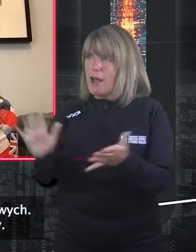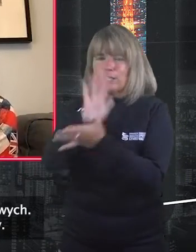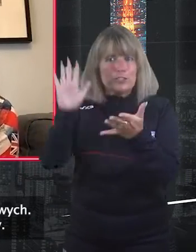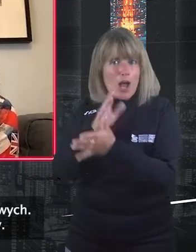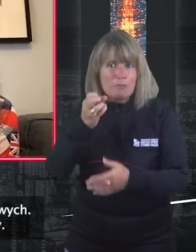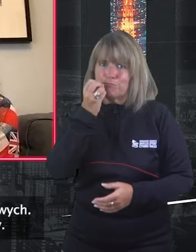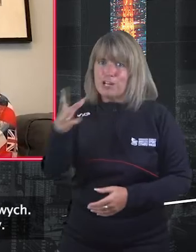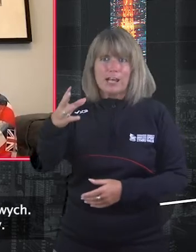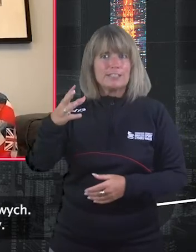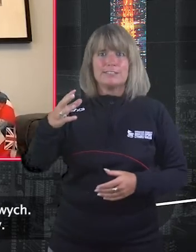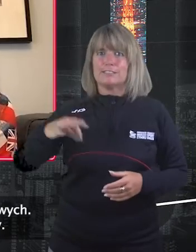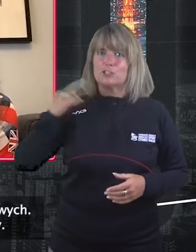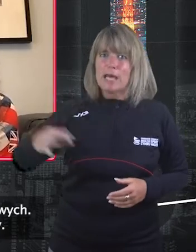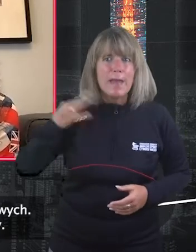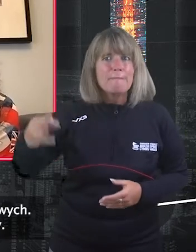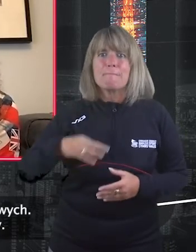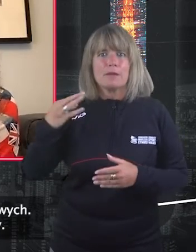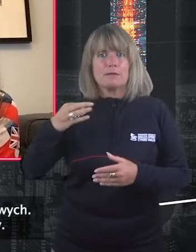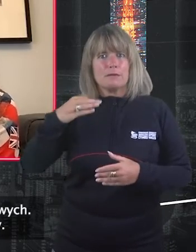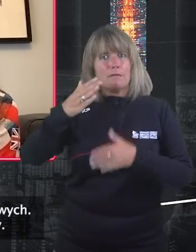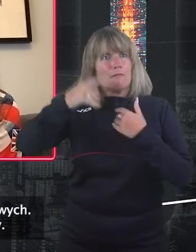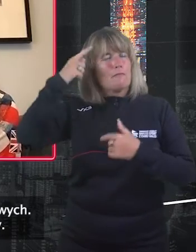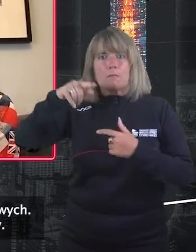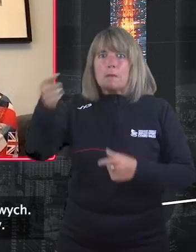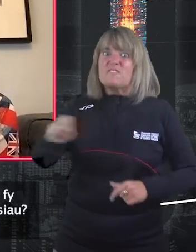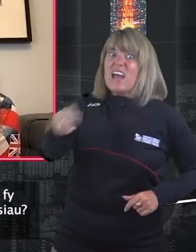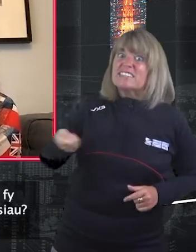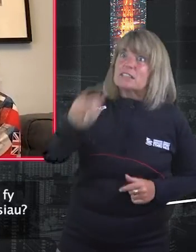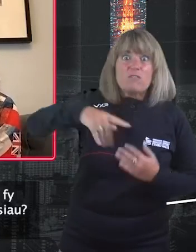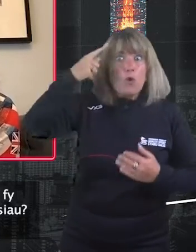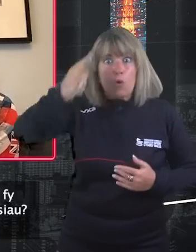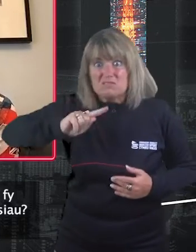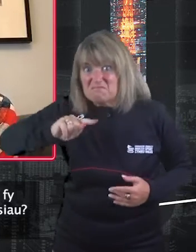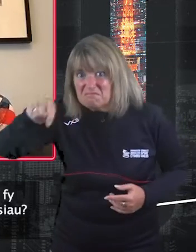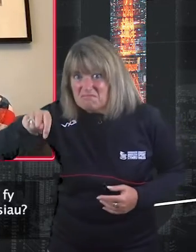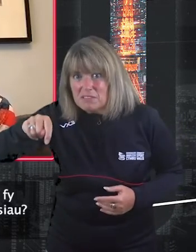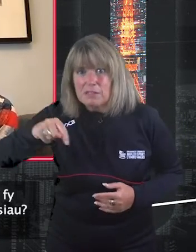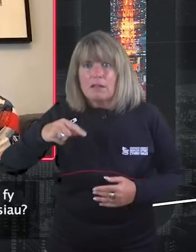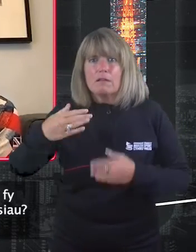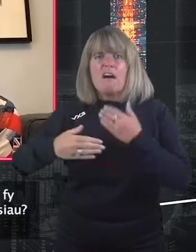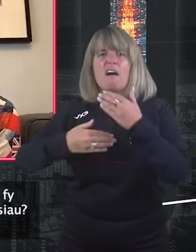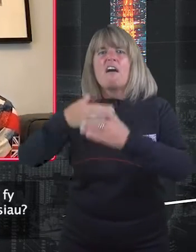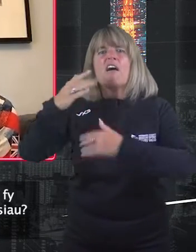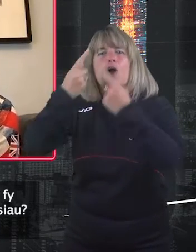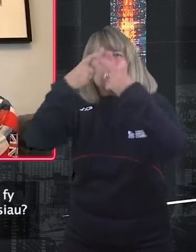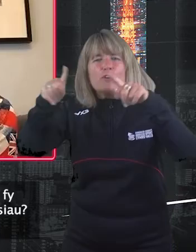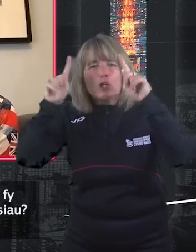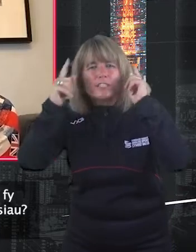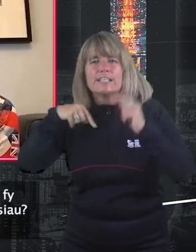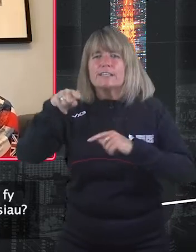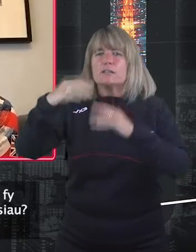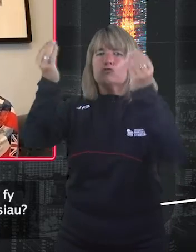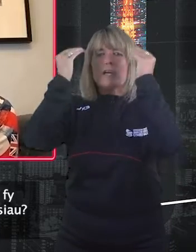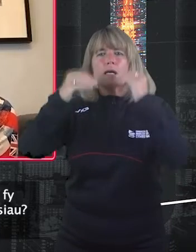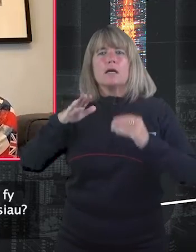had an absolutely fantastic time. But I still hadn't even dreamt of fencing at that point. And it wasn't until I went to uni and I was just training for basketball by